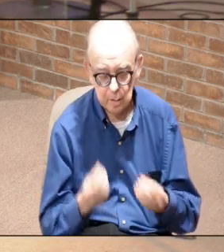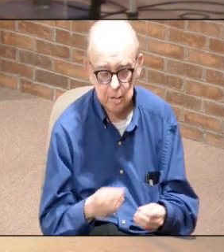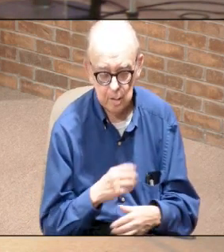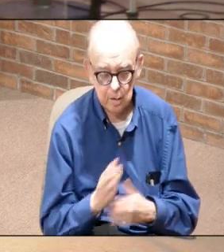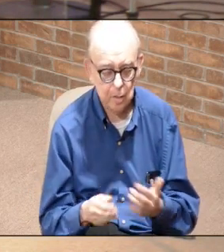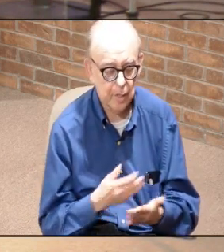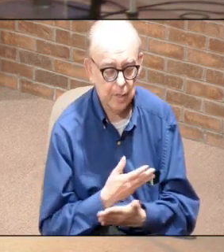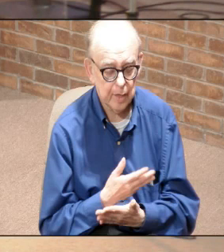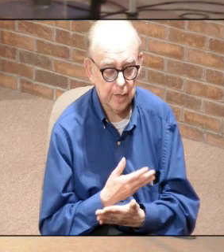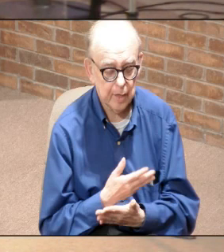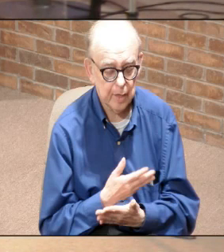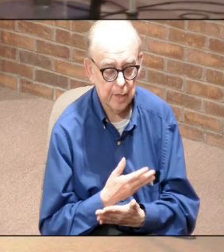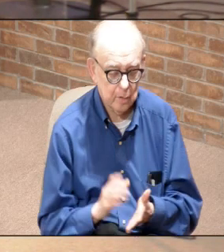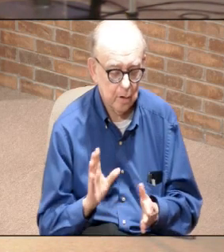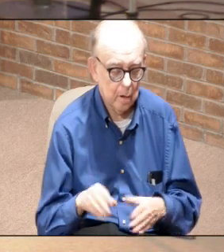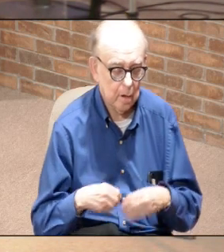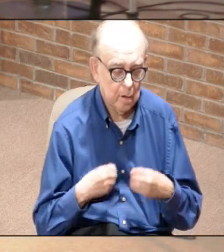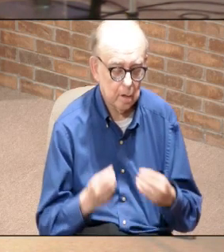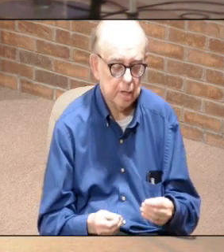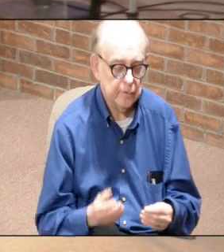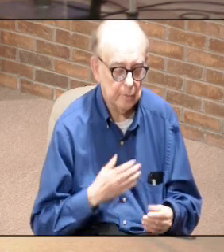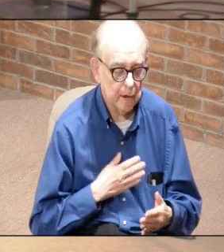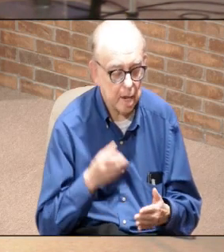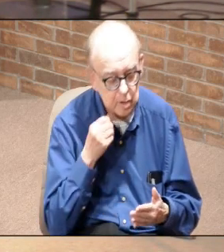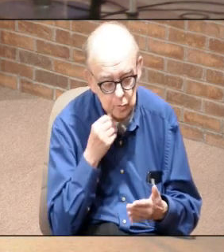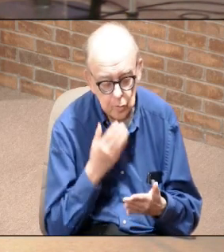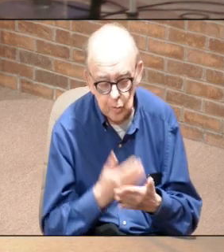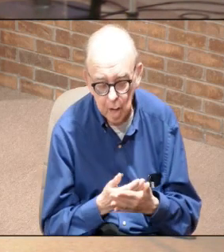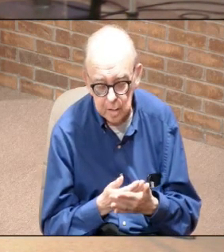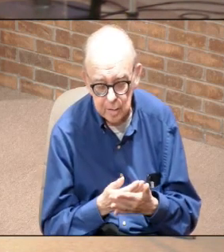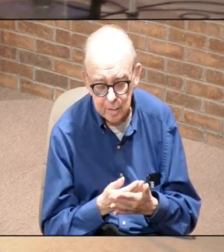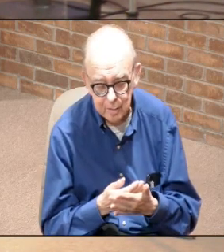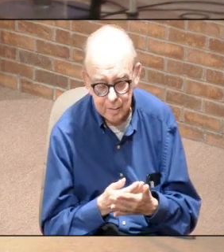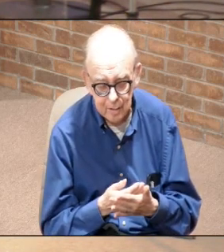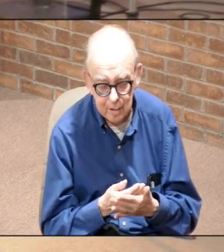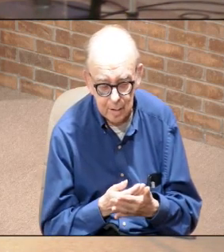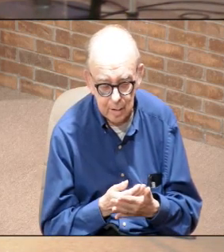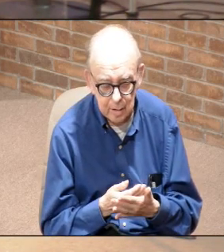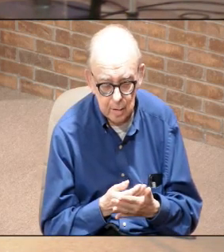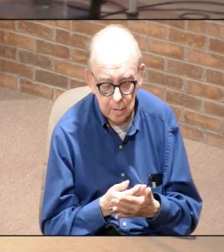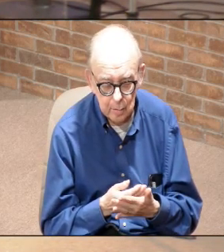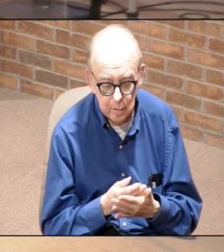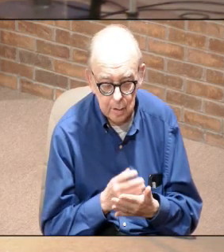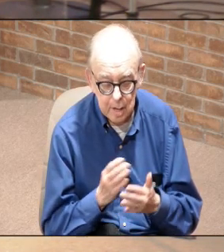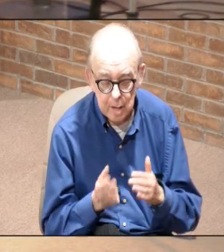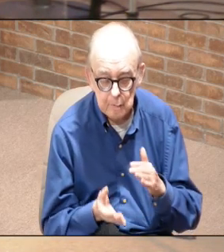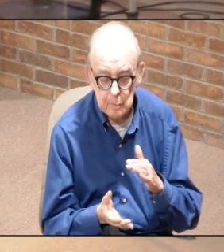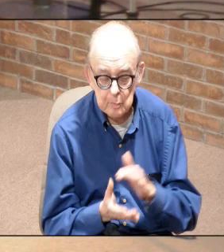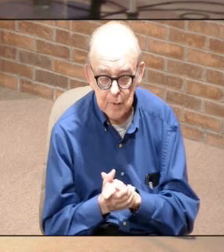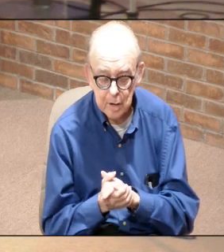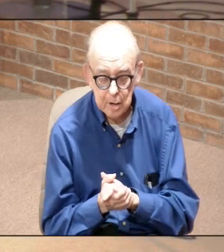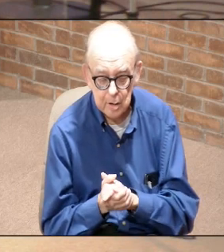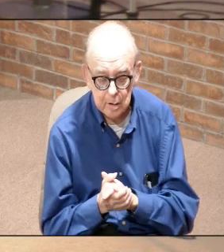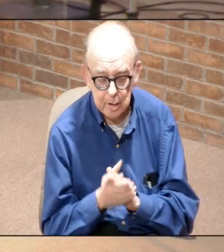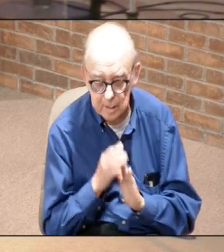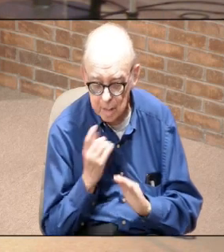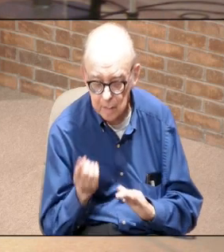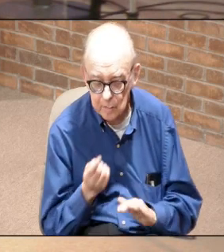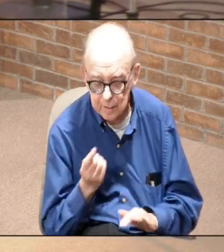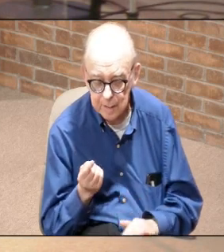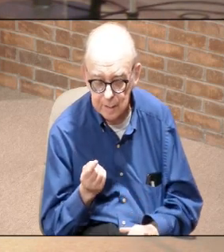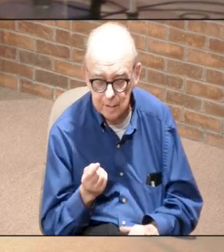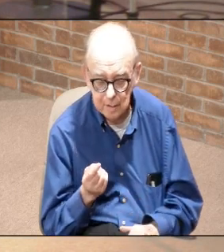all the riches, I will give you my daughter in marriage. Not